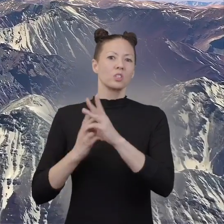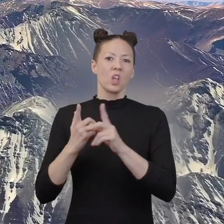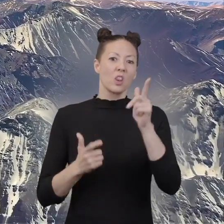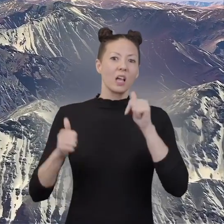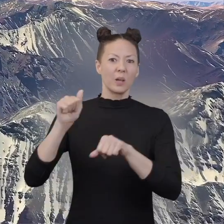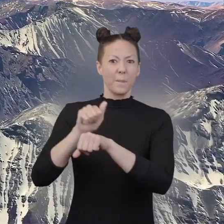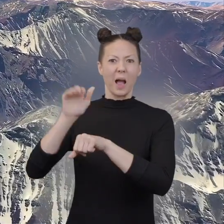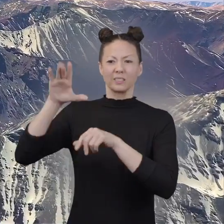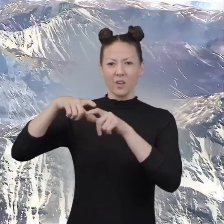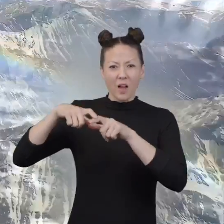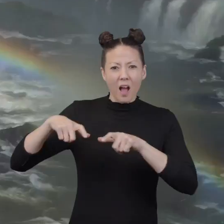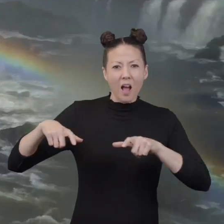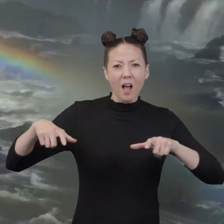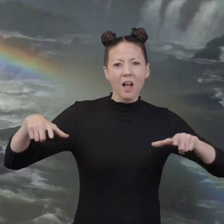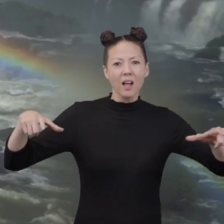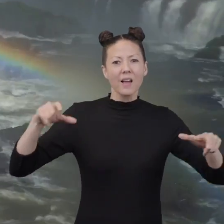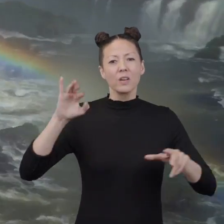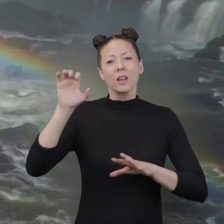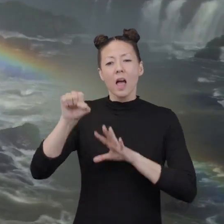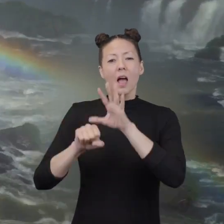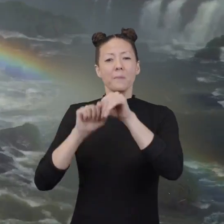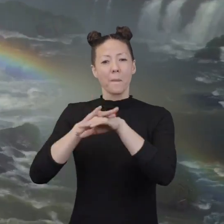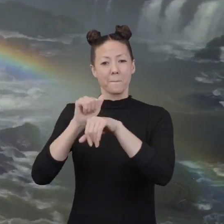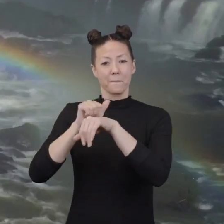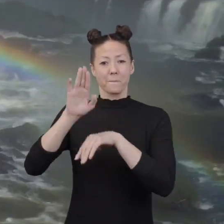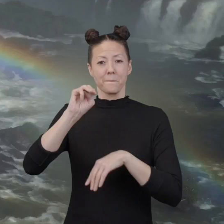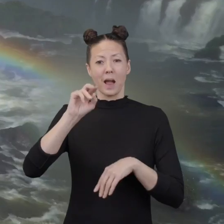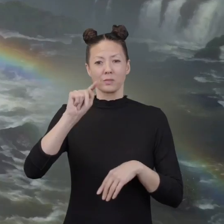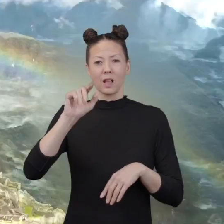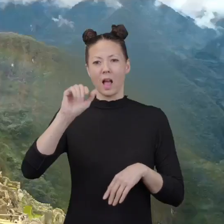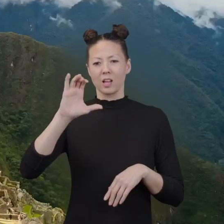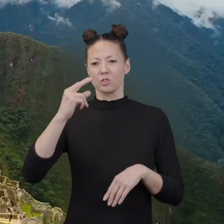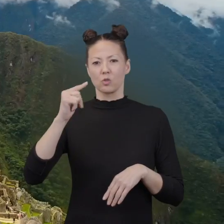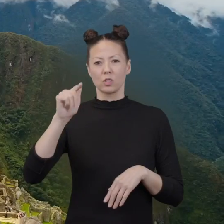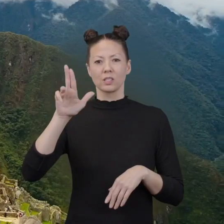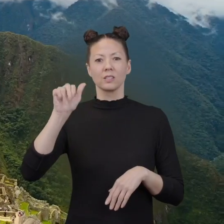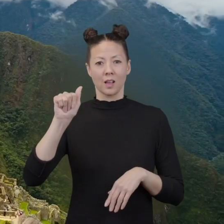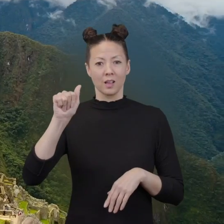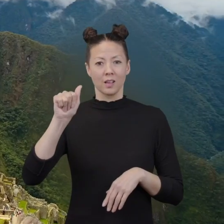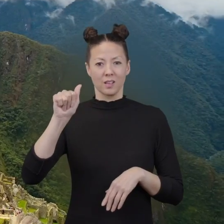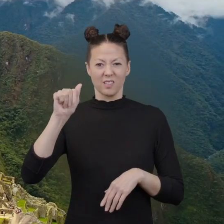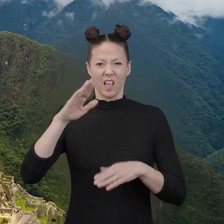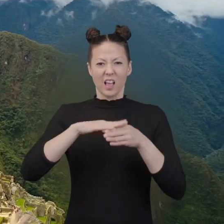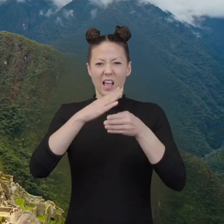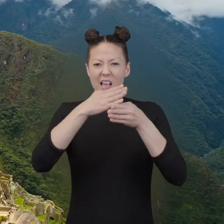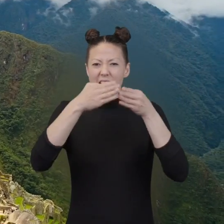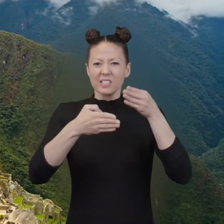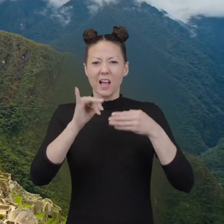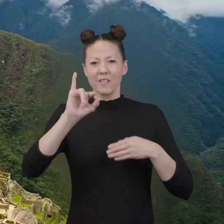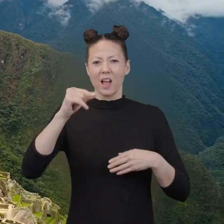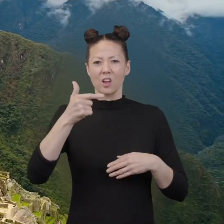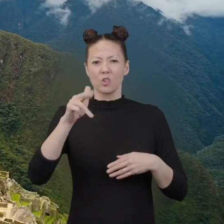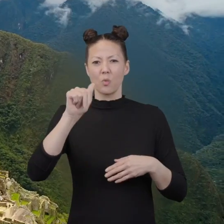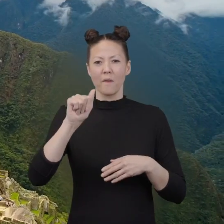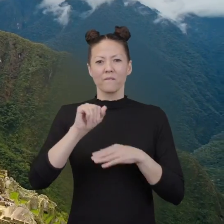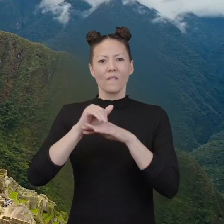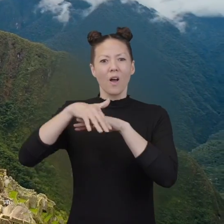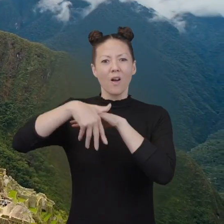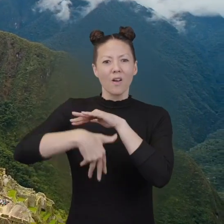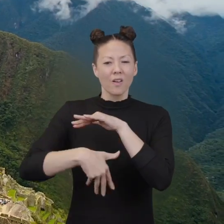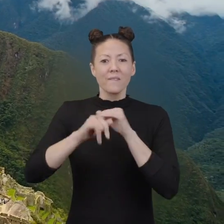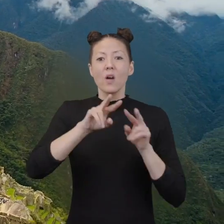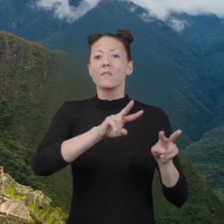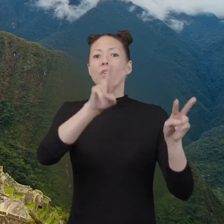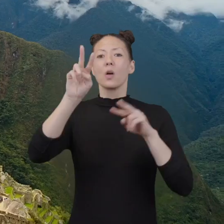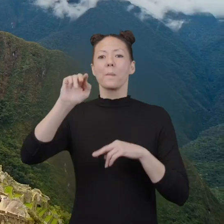Mount Aconcagua, stood by the edge of Iguazu Falls, or overlooked Machu Picchu, you've been to South